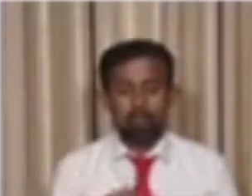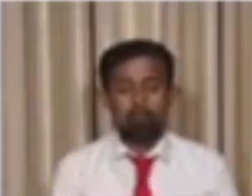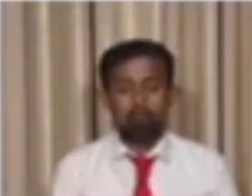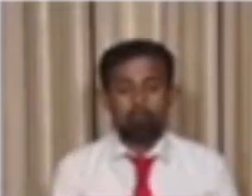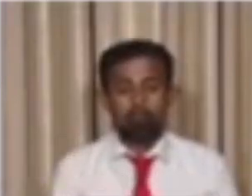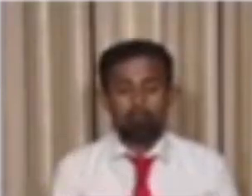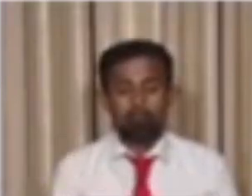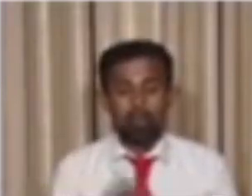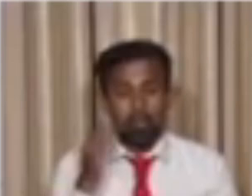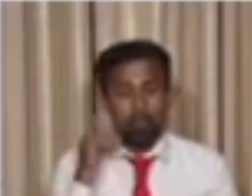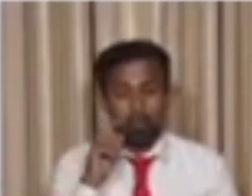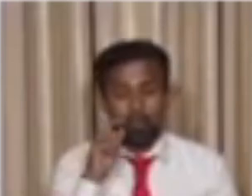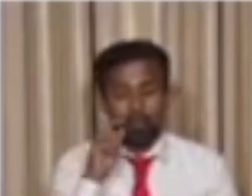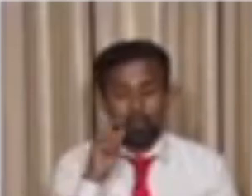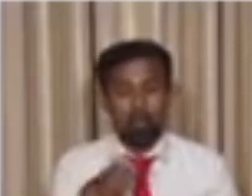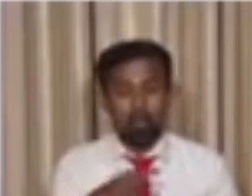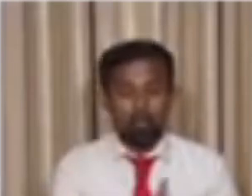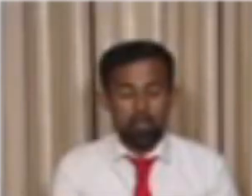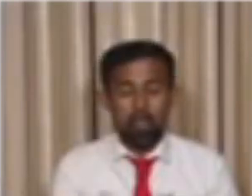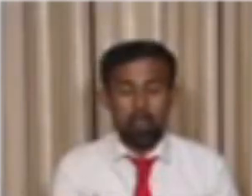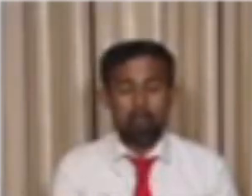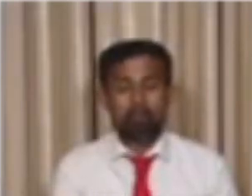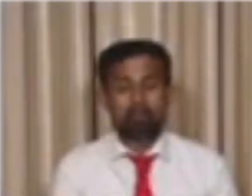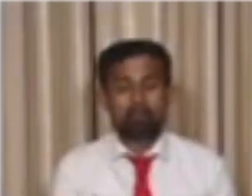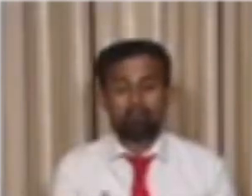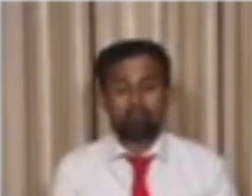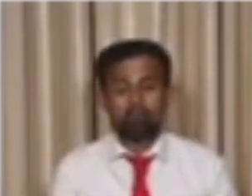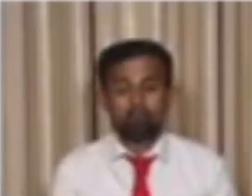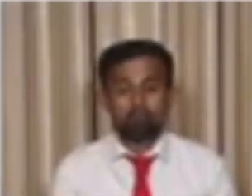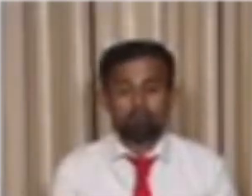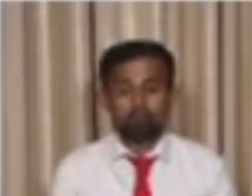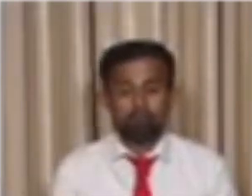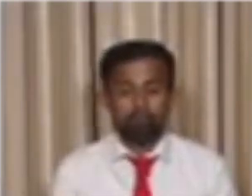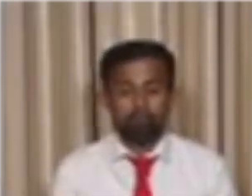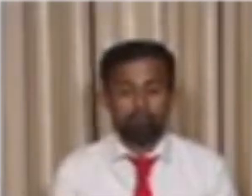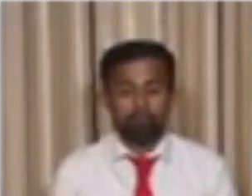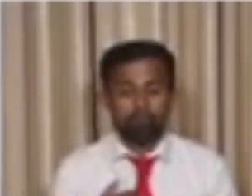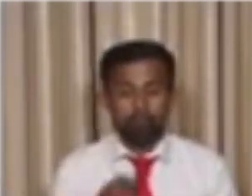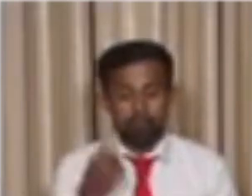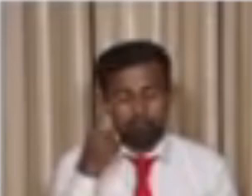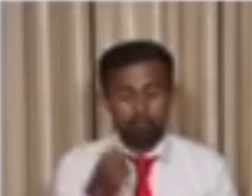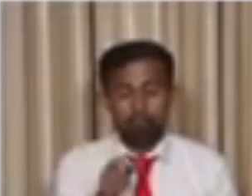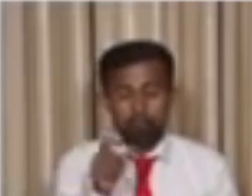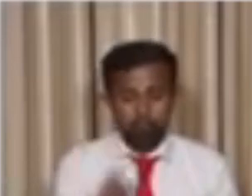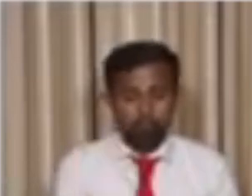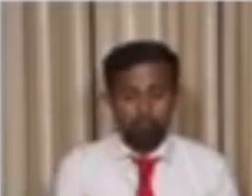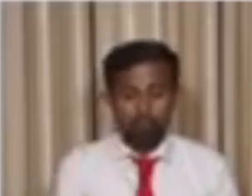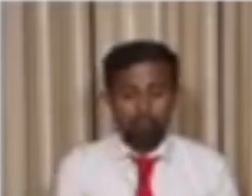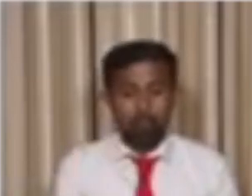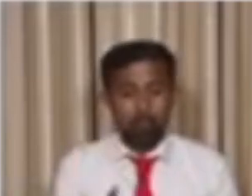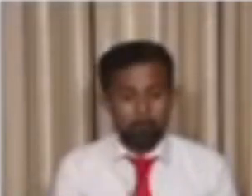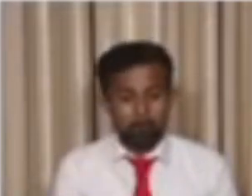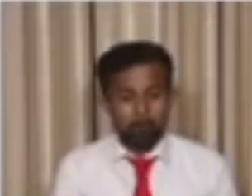If eviction that can be supported, then they must also apologize, because it's a bigger betrayal to support the India-Pakistani